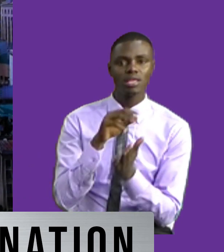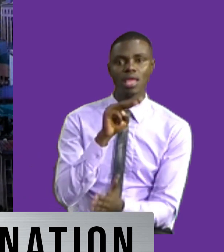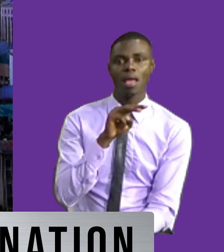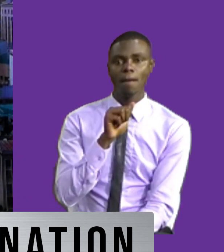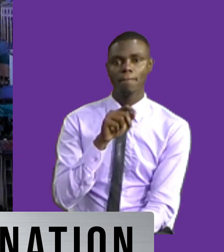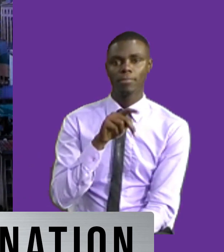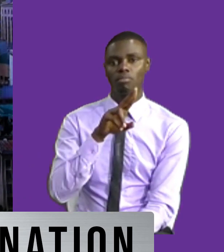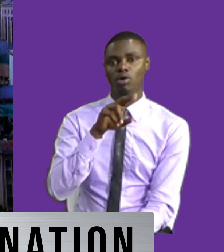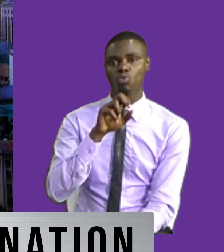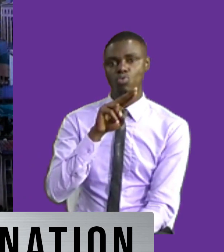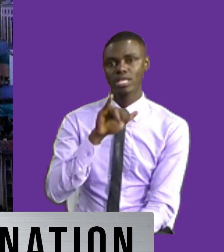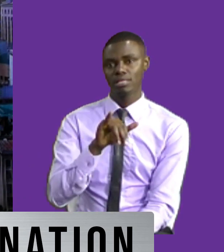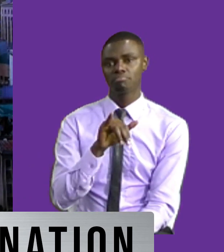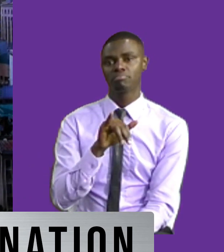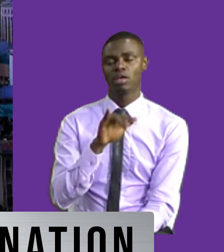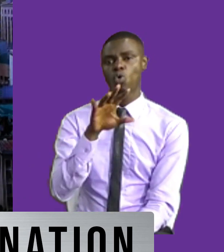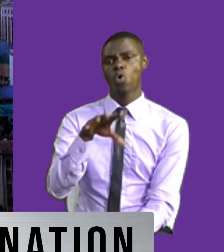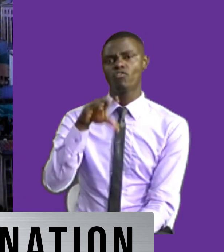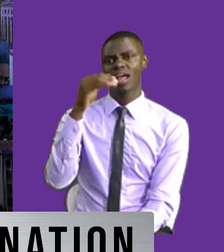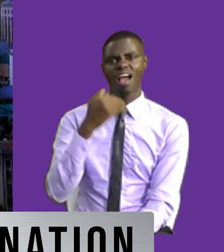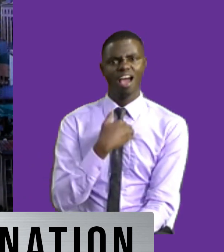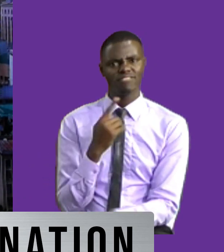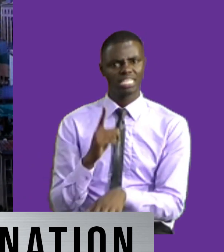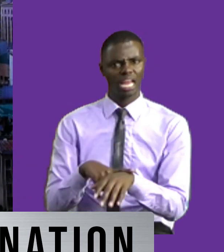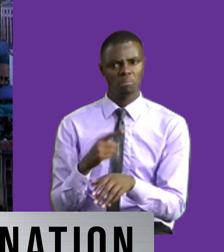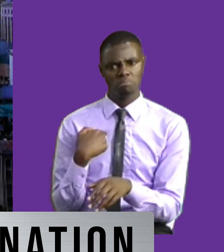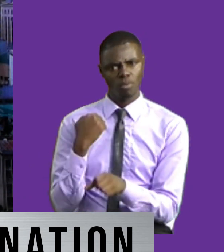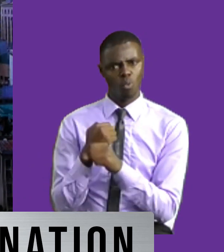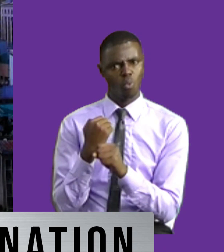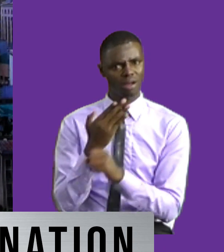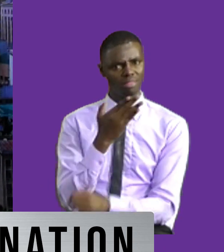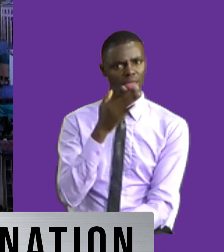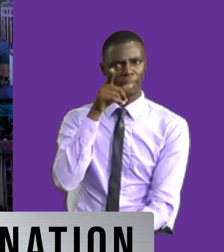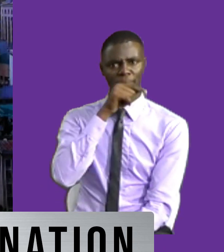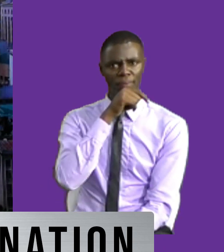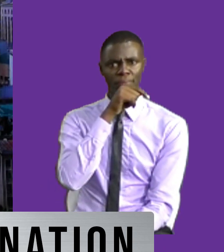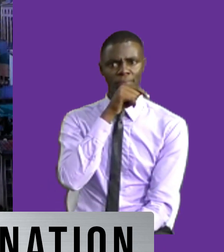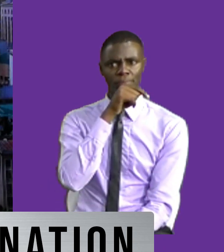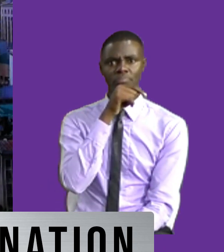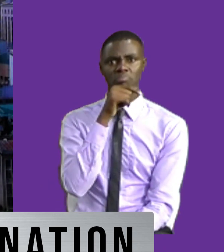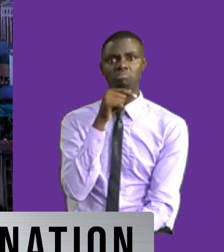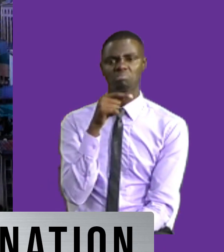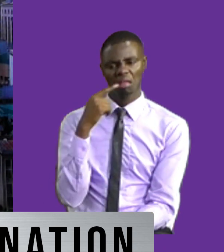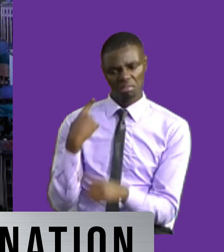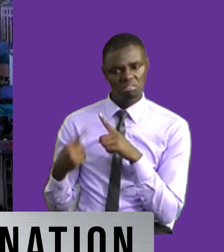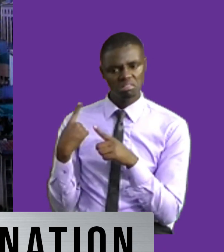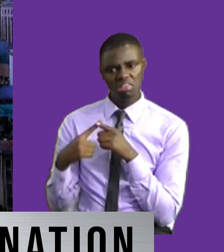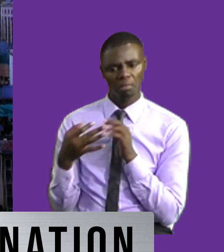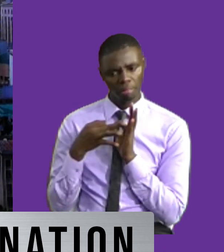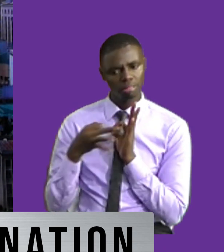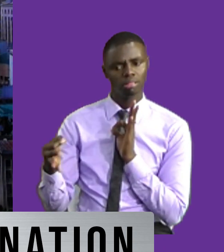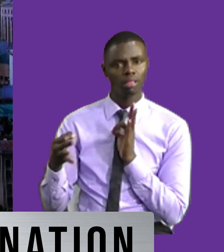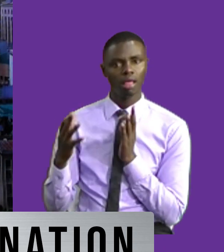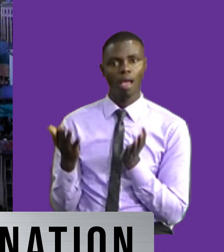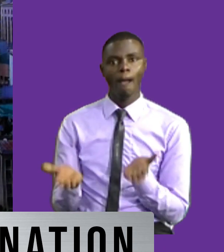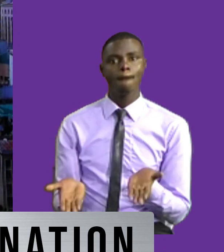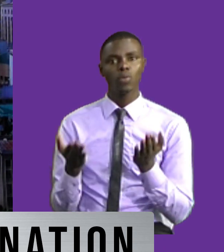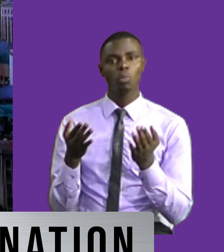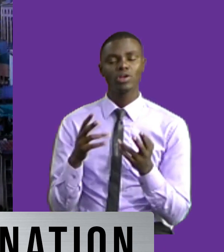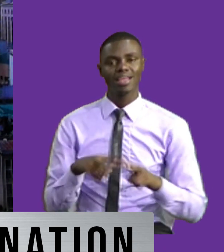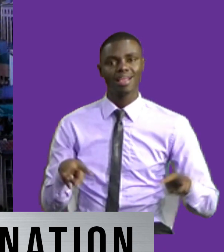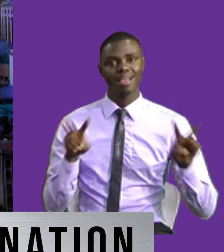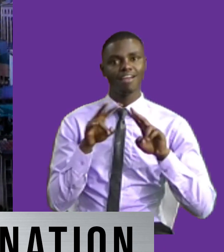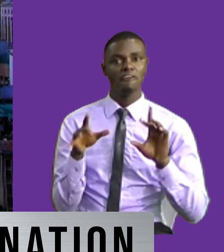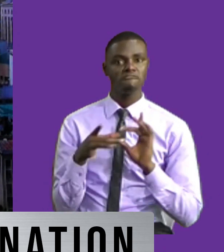you may find that, because there was a time I worked there for quite a number of years, promoting value